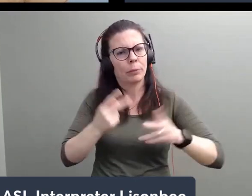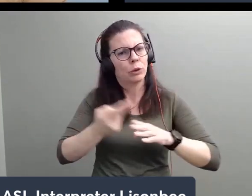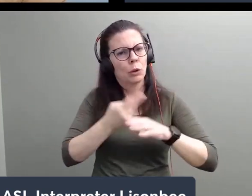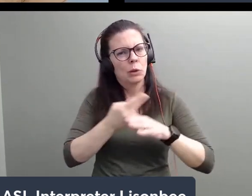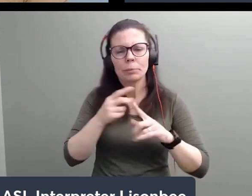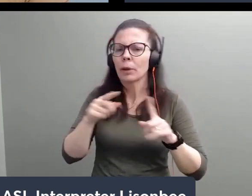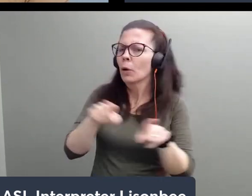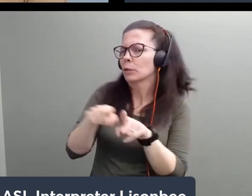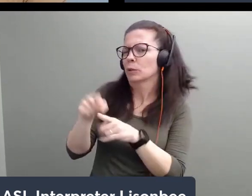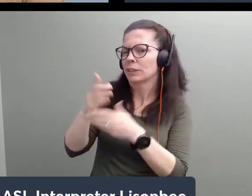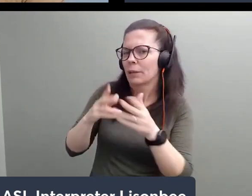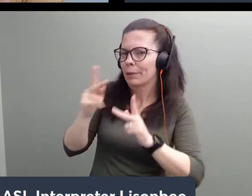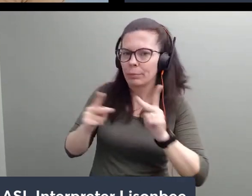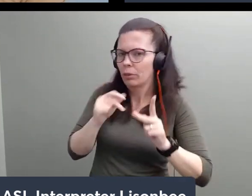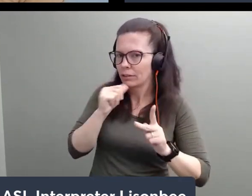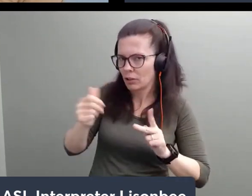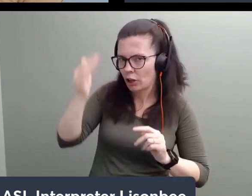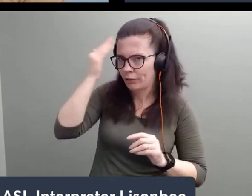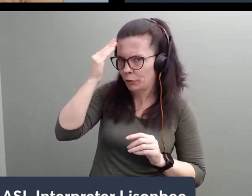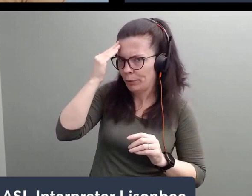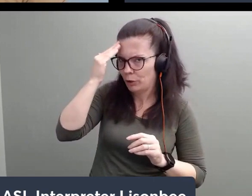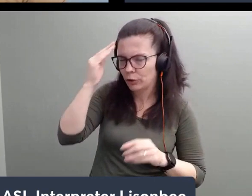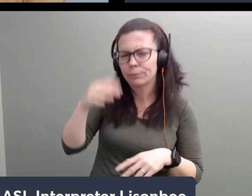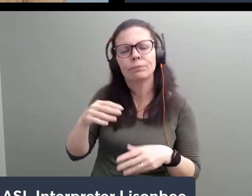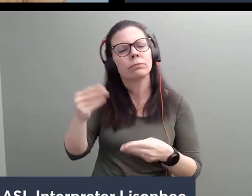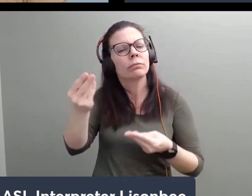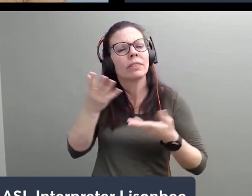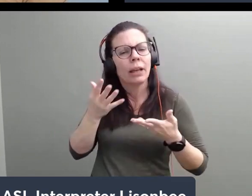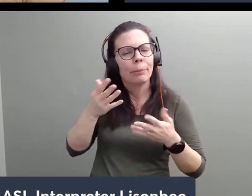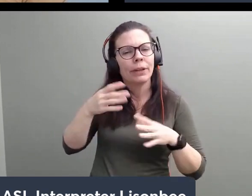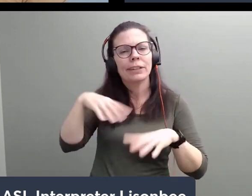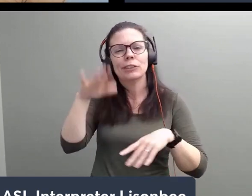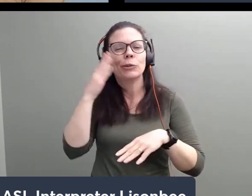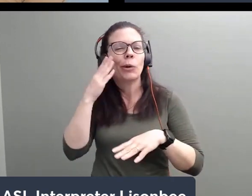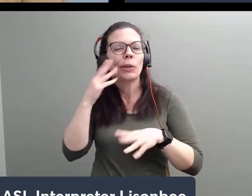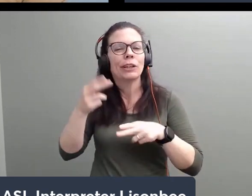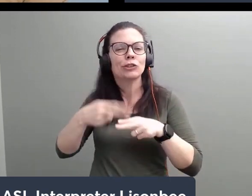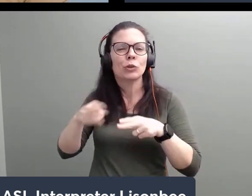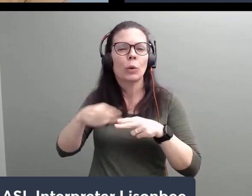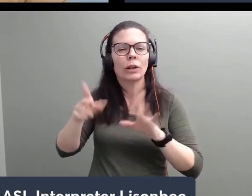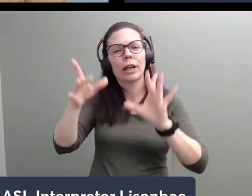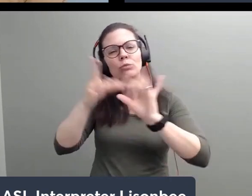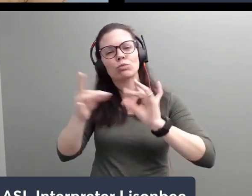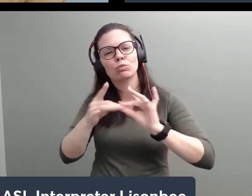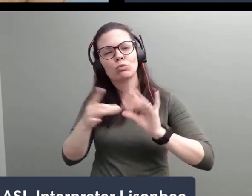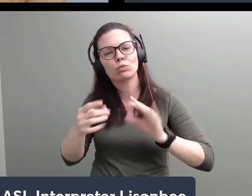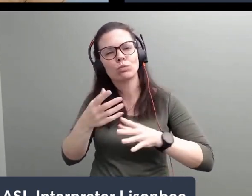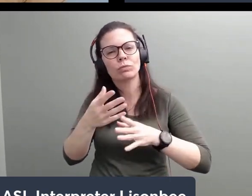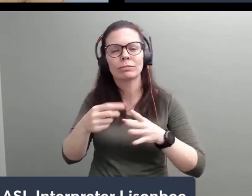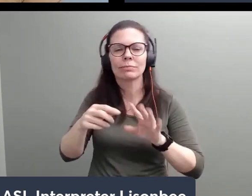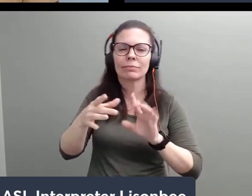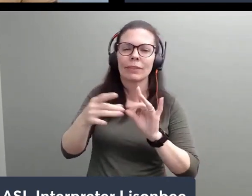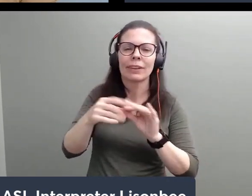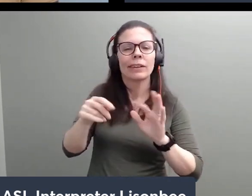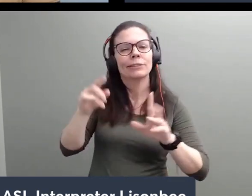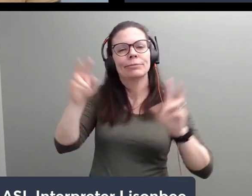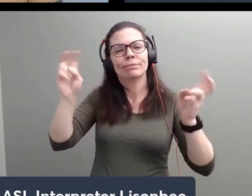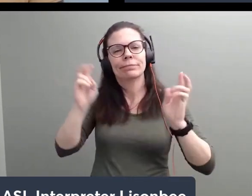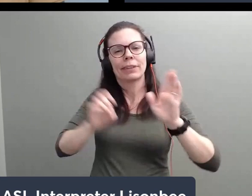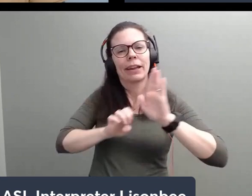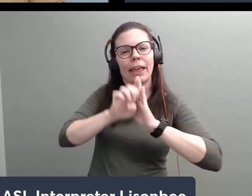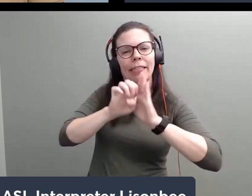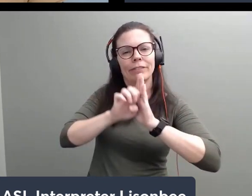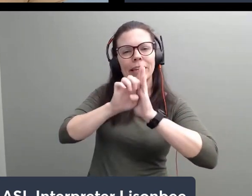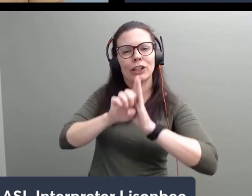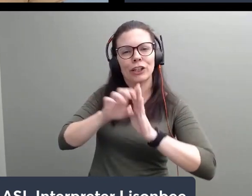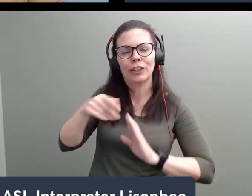with it. So tell me the pitch first, the elevator pitch, so to speak, as to why I would want to use CloudFormation.